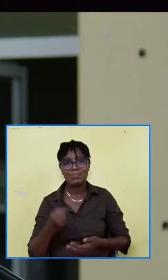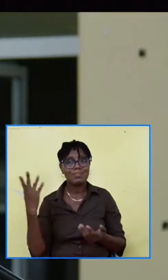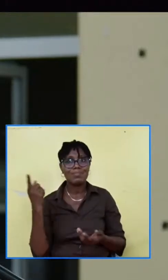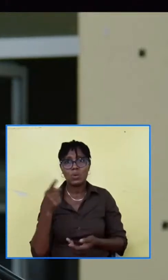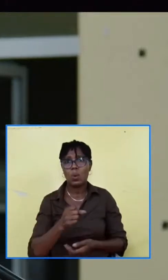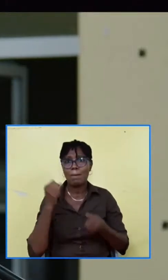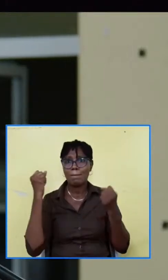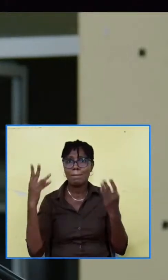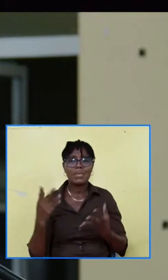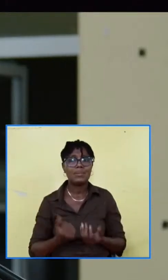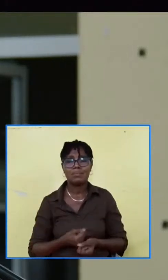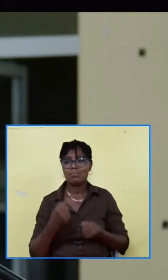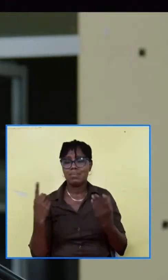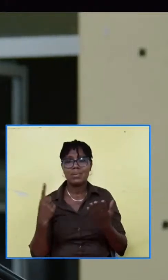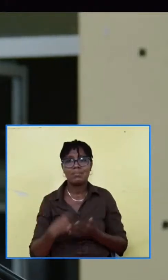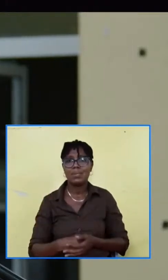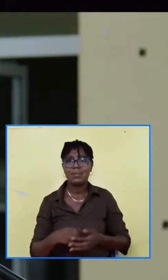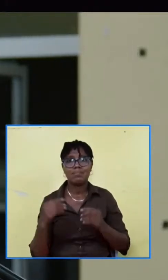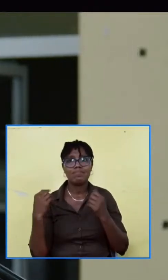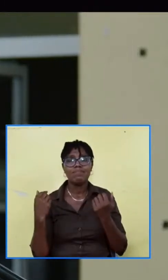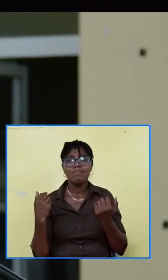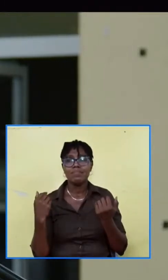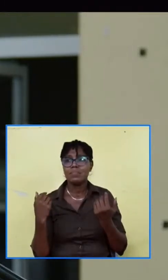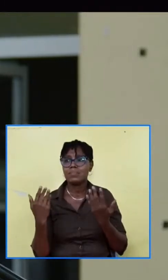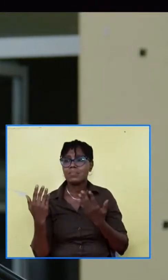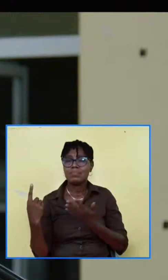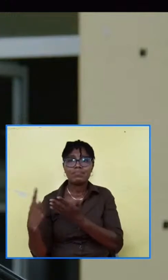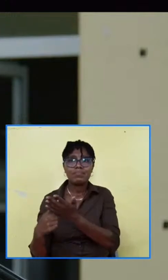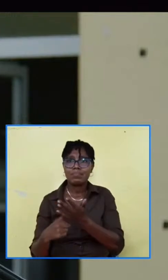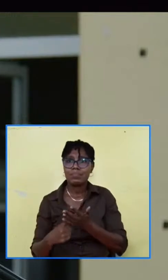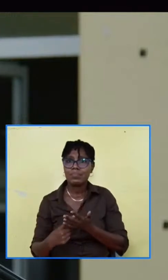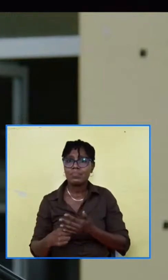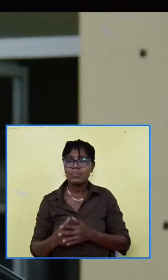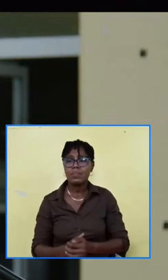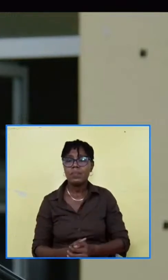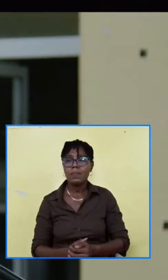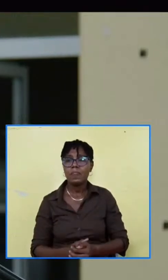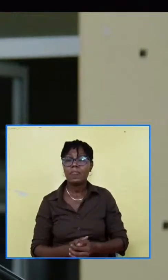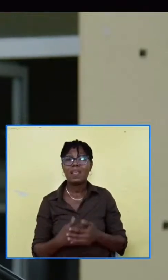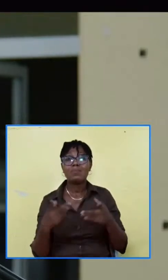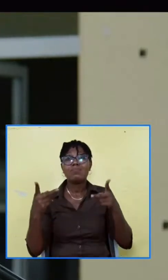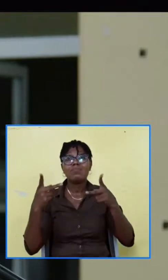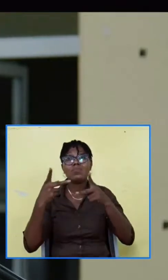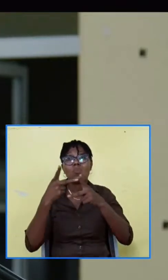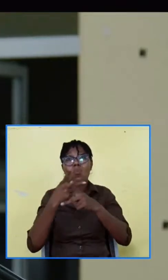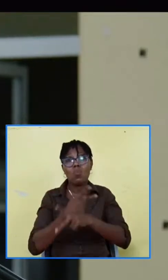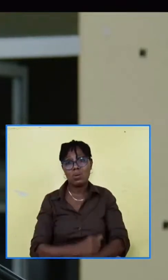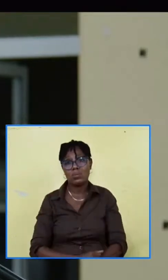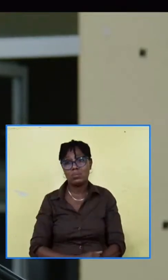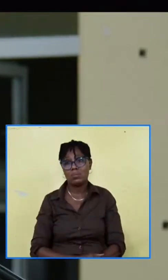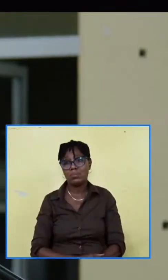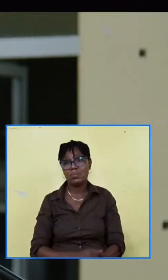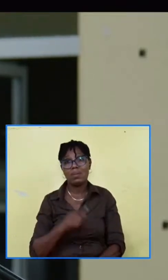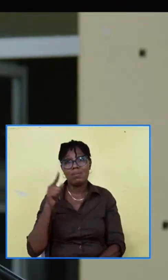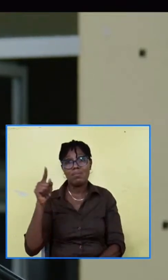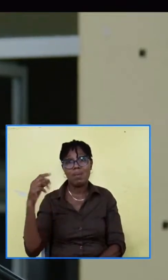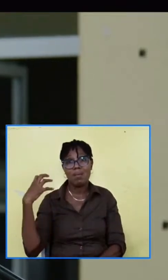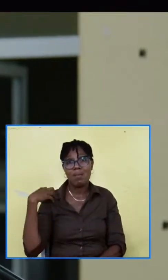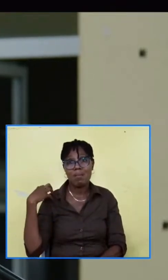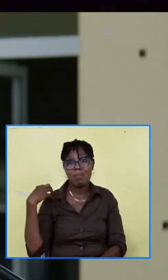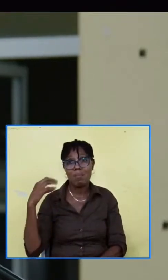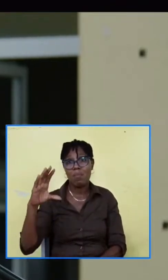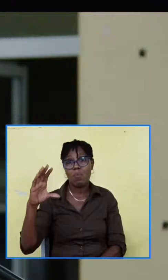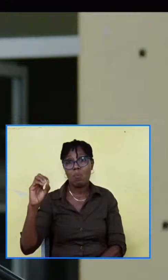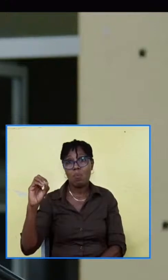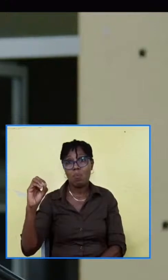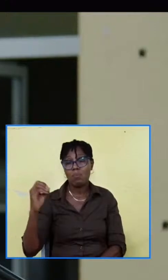And if that is not bad enough, some of these companies are actually making and winning millions of